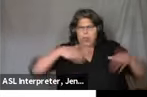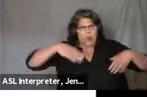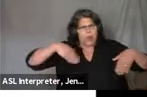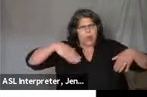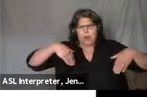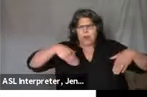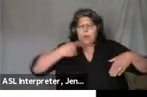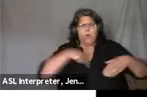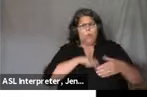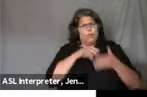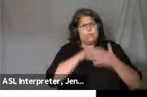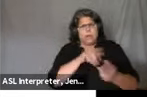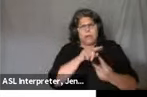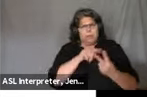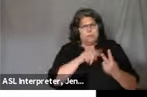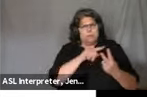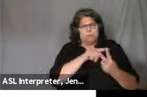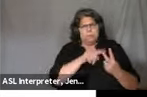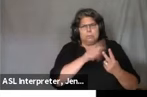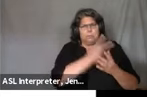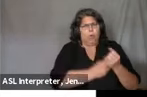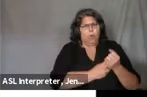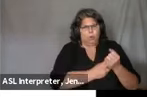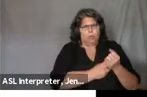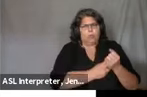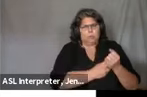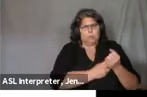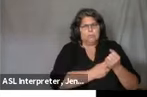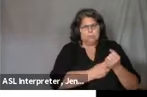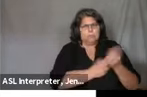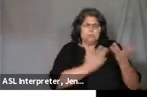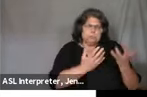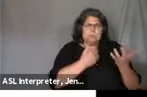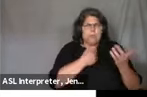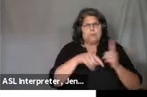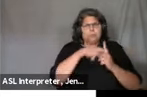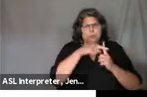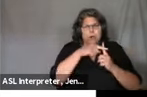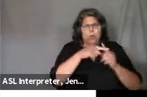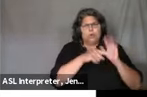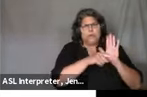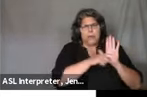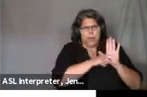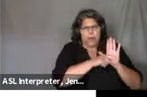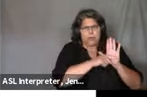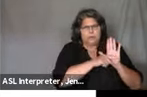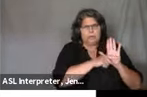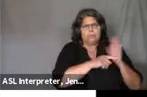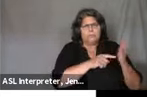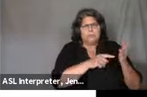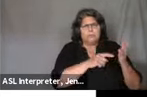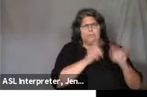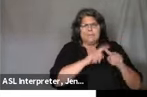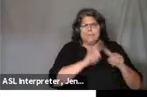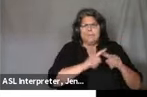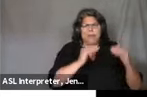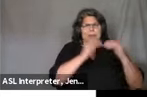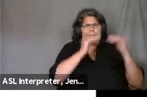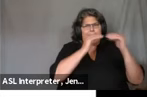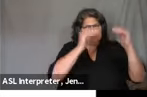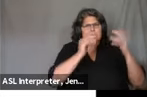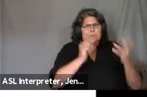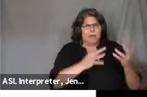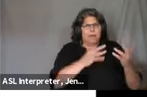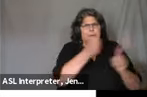both alternatives, and there are pros and cons, different levels of impacts, pros and